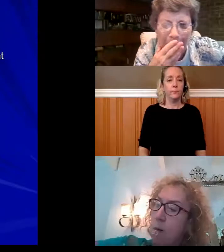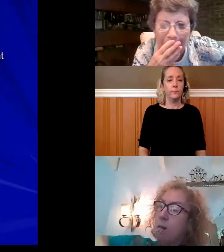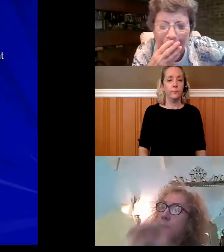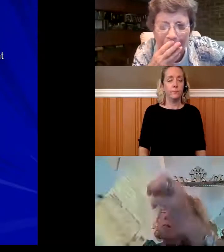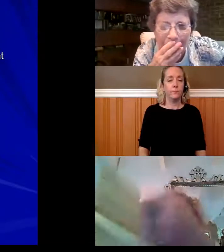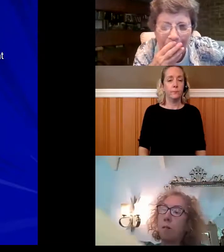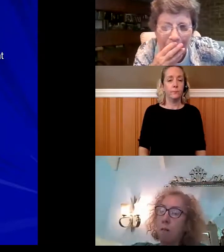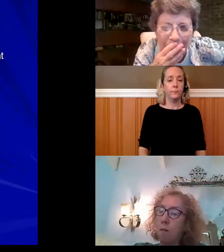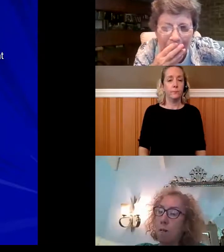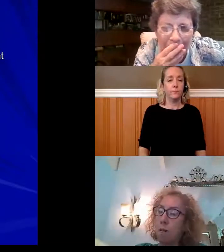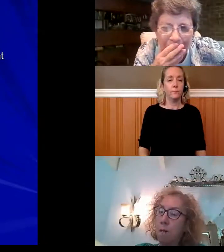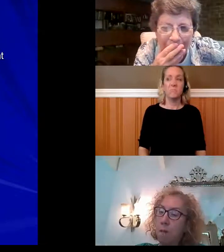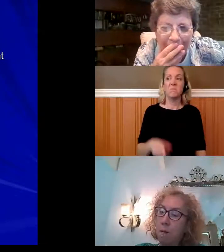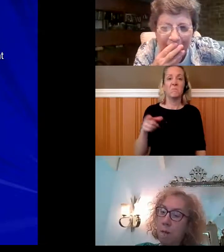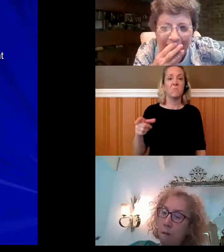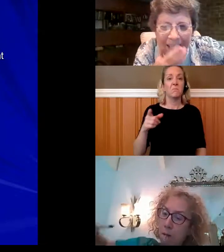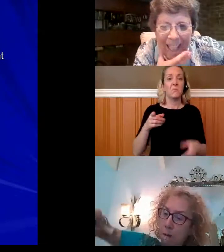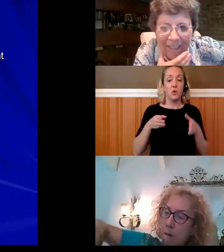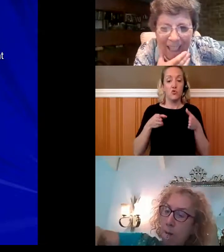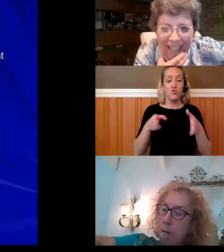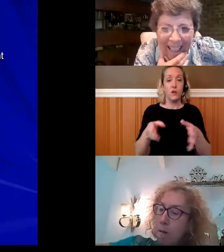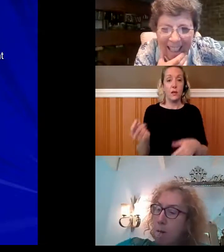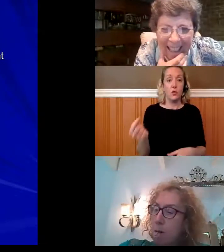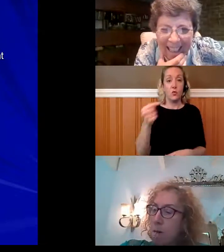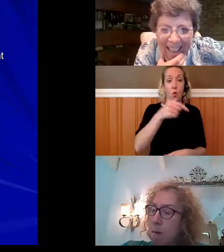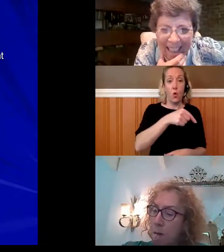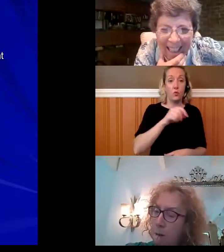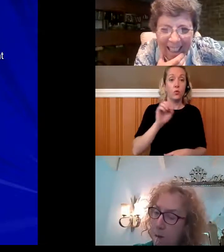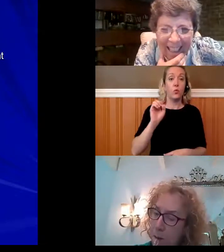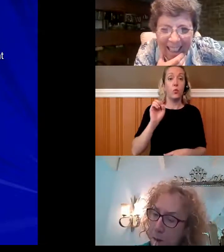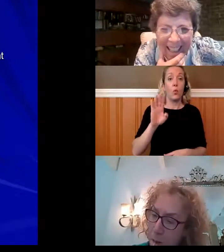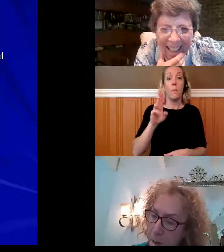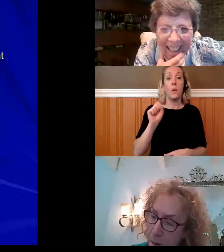Gina, I would think maybe crossing a street or a bus driver because they've got a schedule.